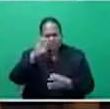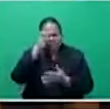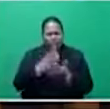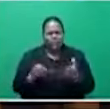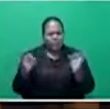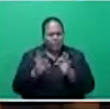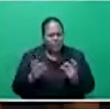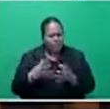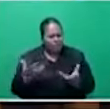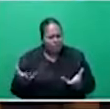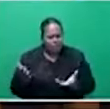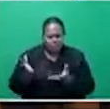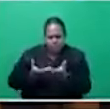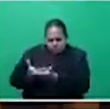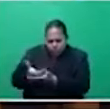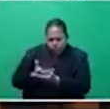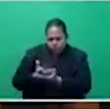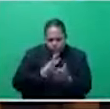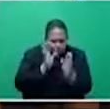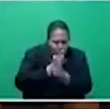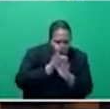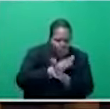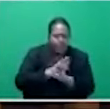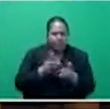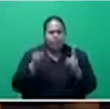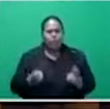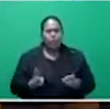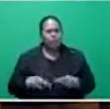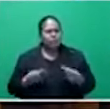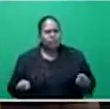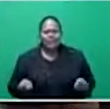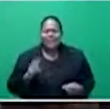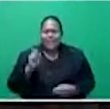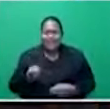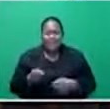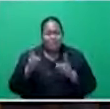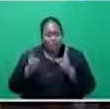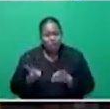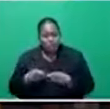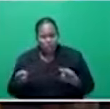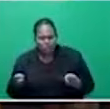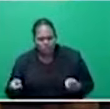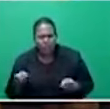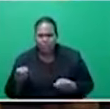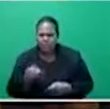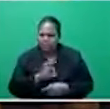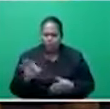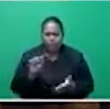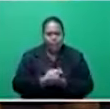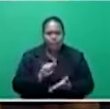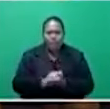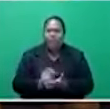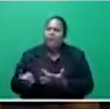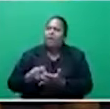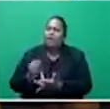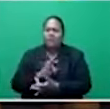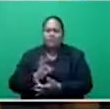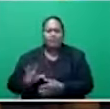corrupt practice within division of HR. If HR is unethical, then how other staff outside of HR will be treated? They're setting